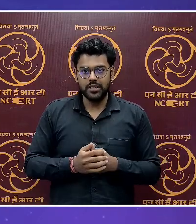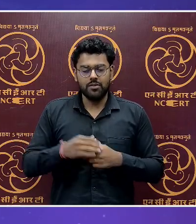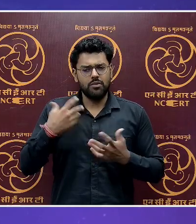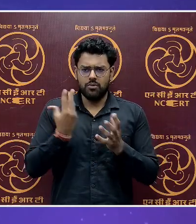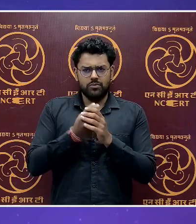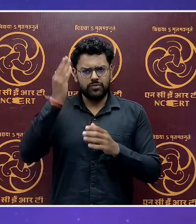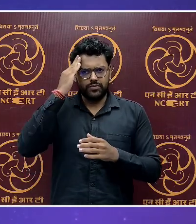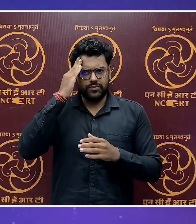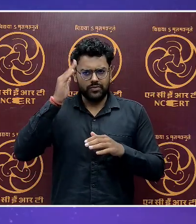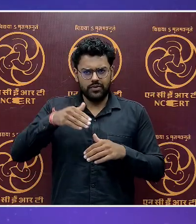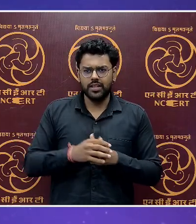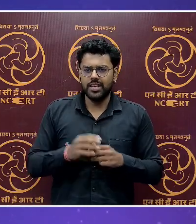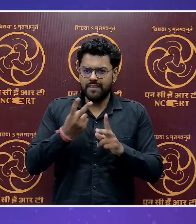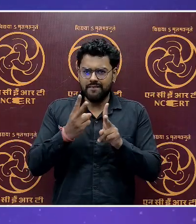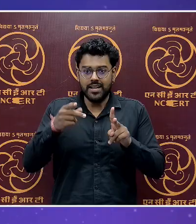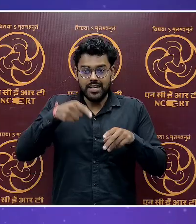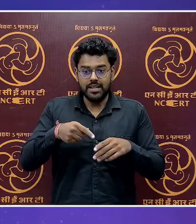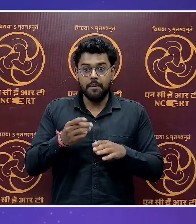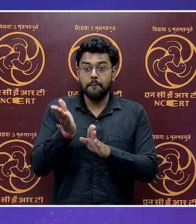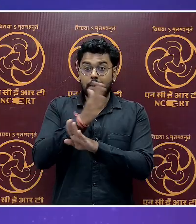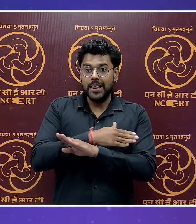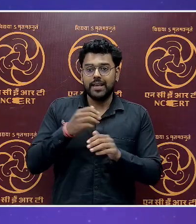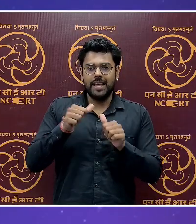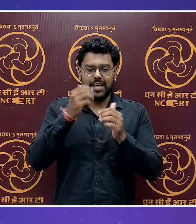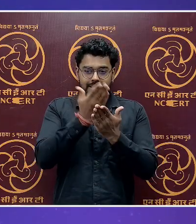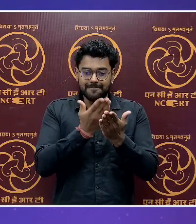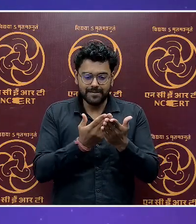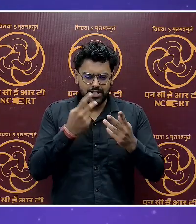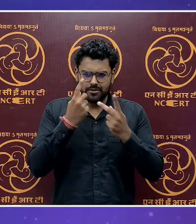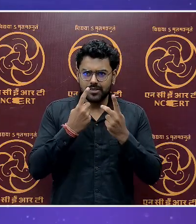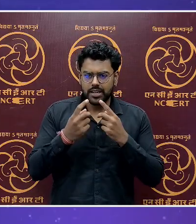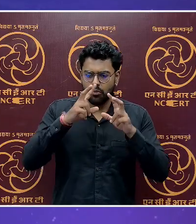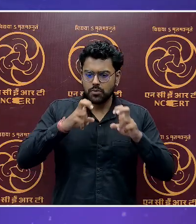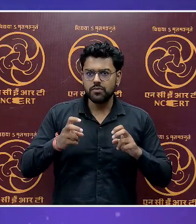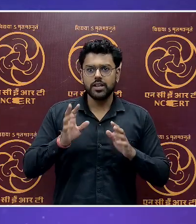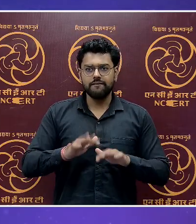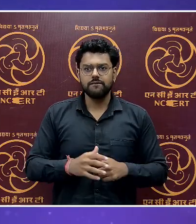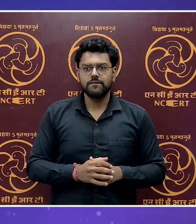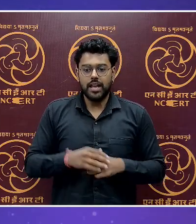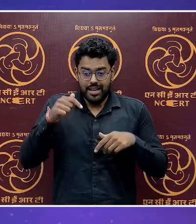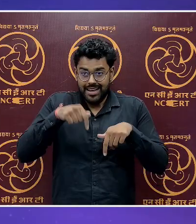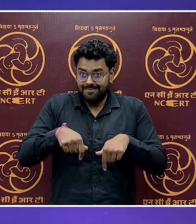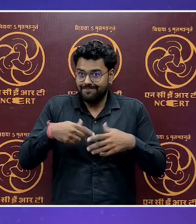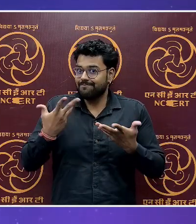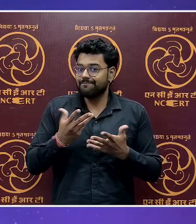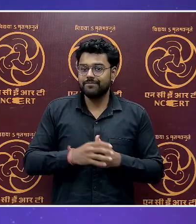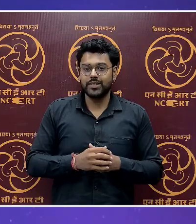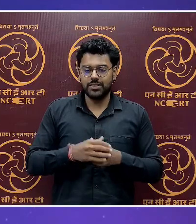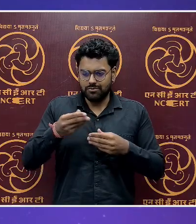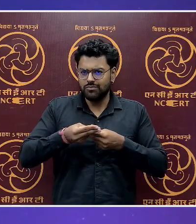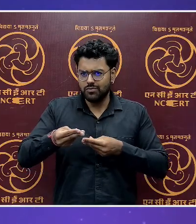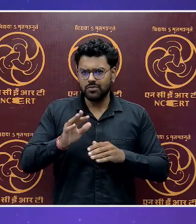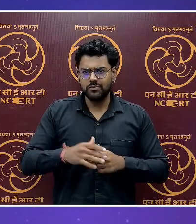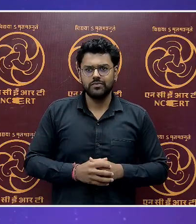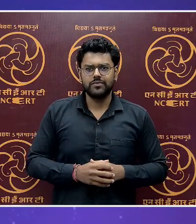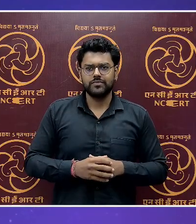PRASHAST is an acronym and it is pre-assessment holistic screening tool. And now it has